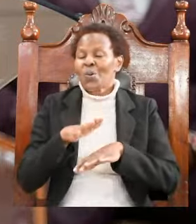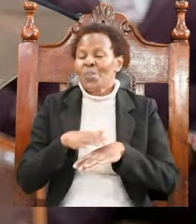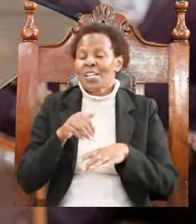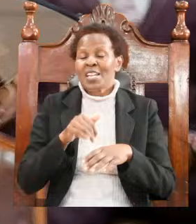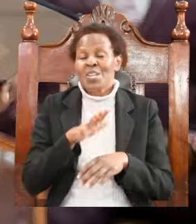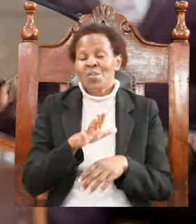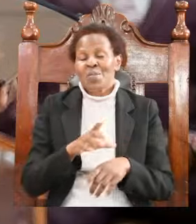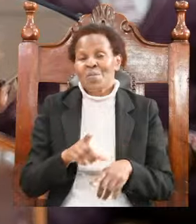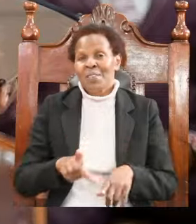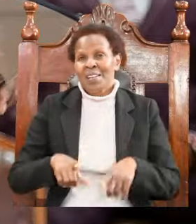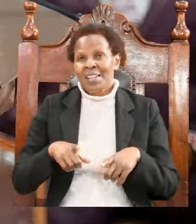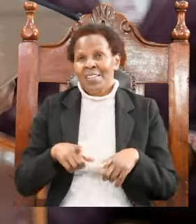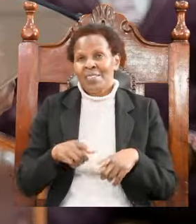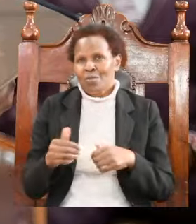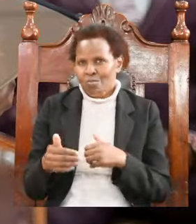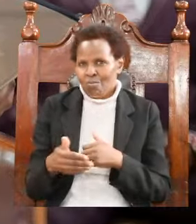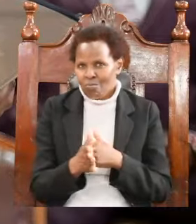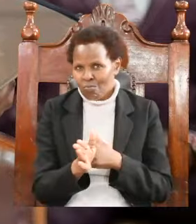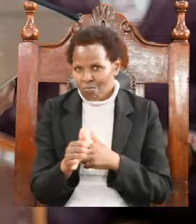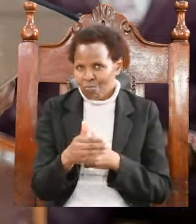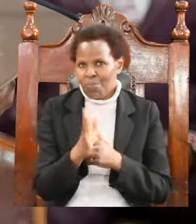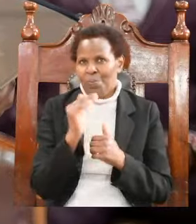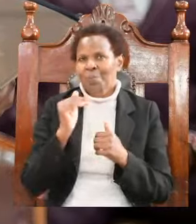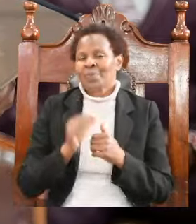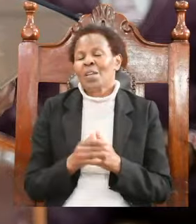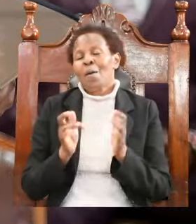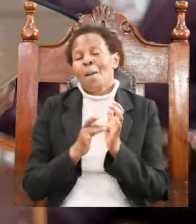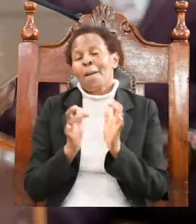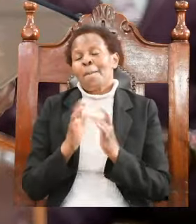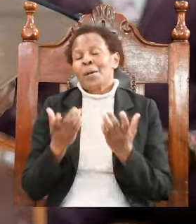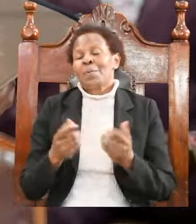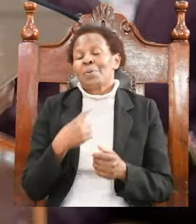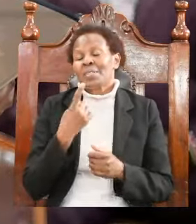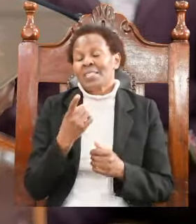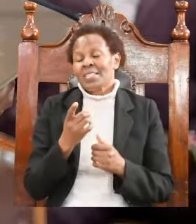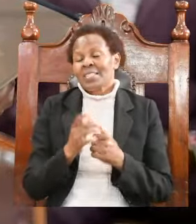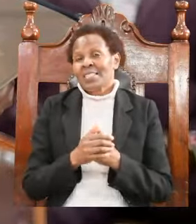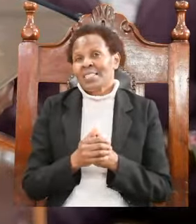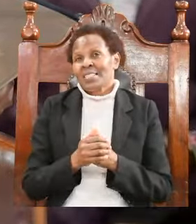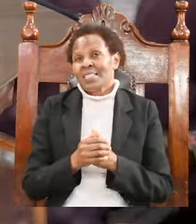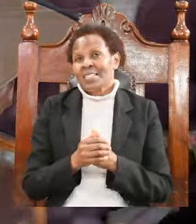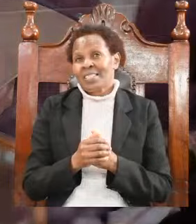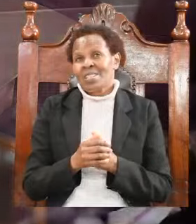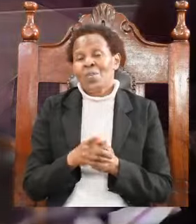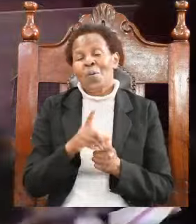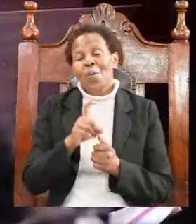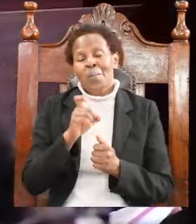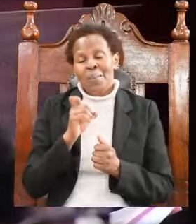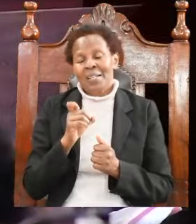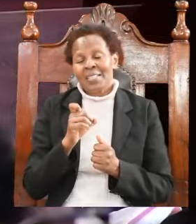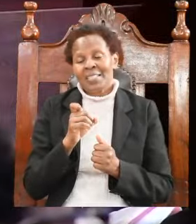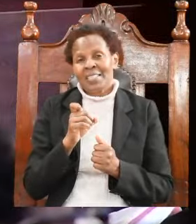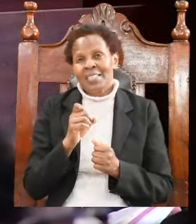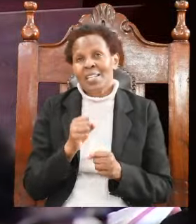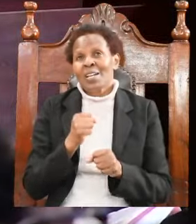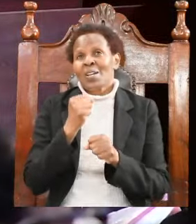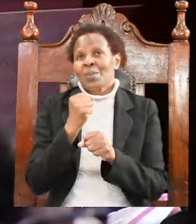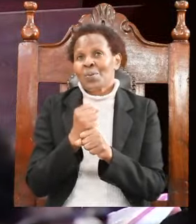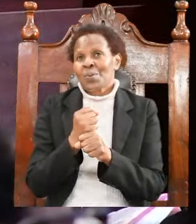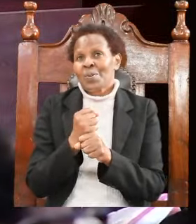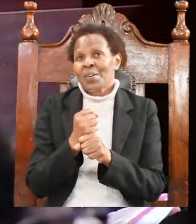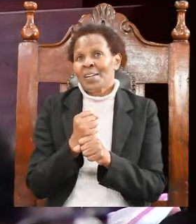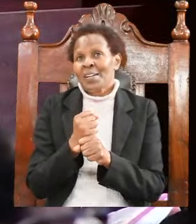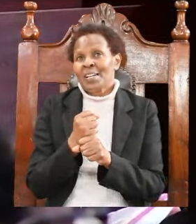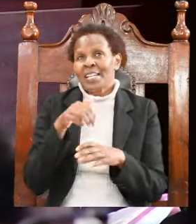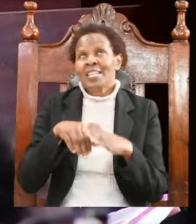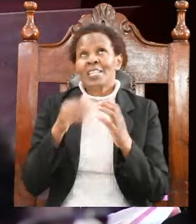ourselves taking a shortcut. And the Bible says, just as an athlete, you need to run according to the rules.